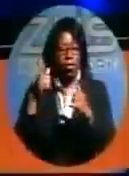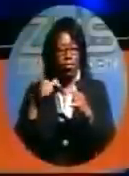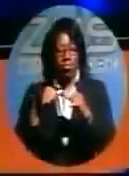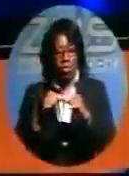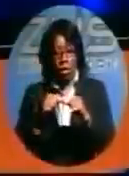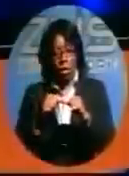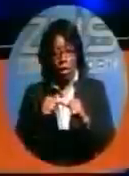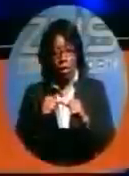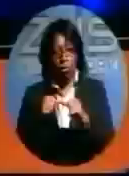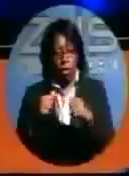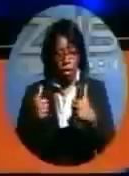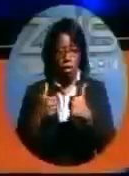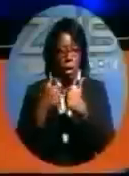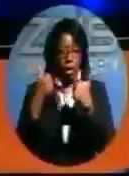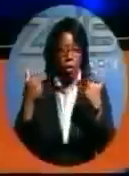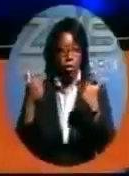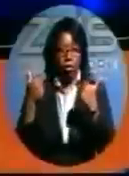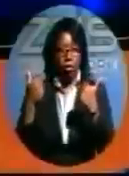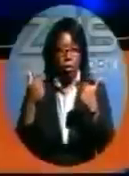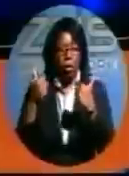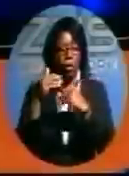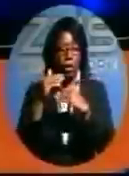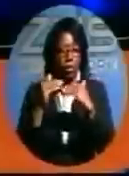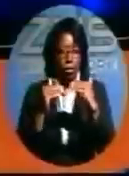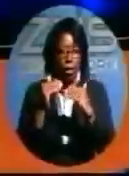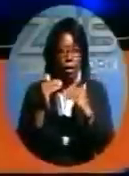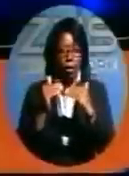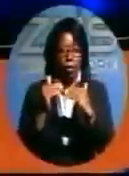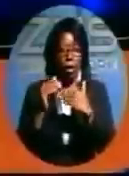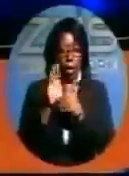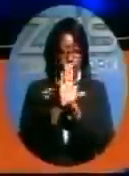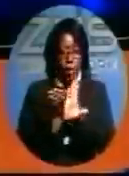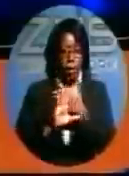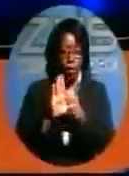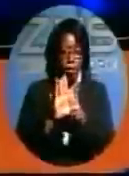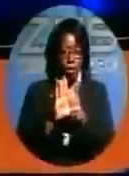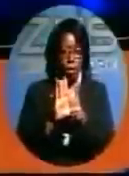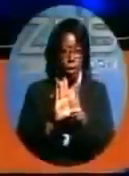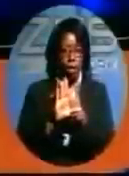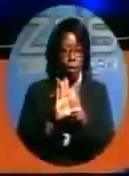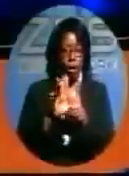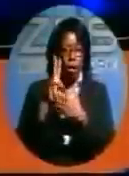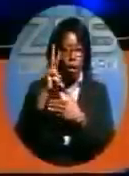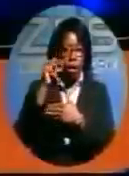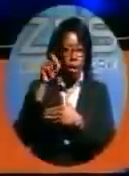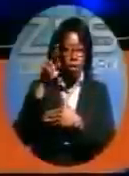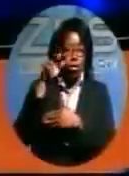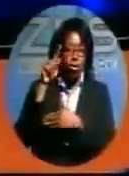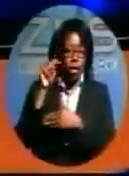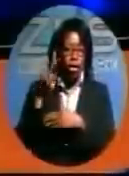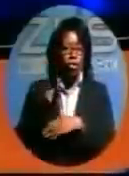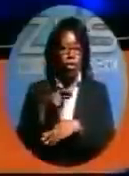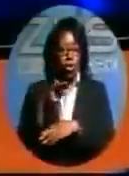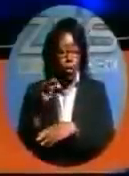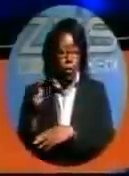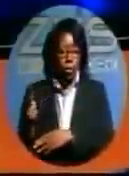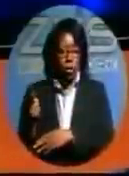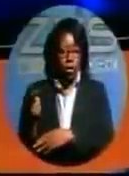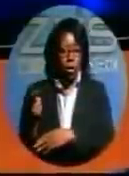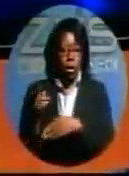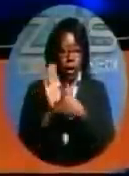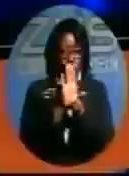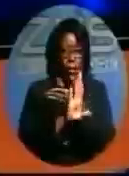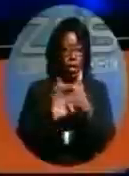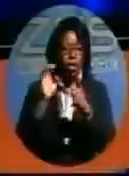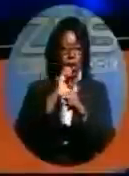to balancing development and the protection of our environment and marine resources. He says the protection of the environment cannot be